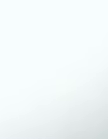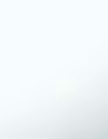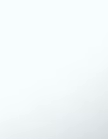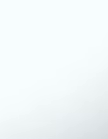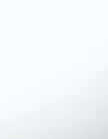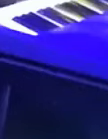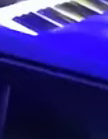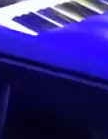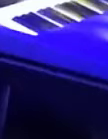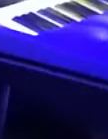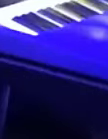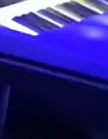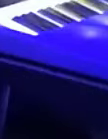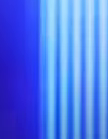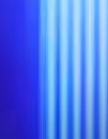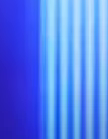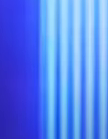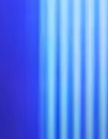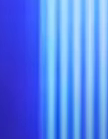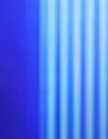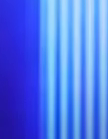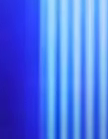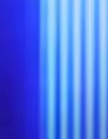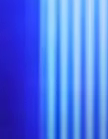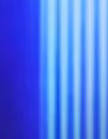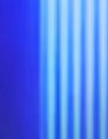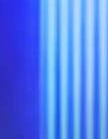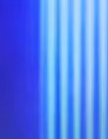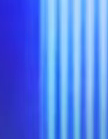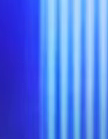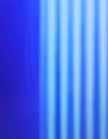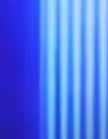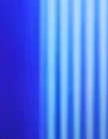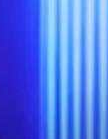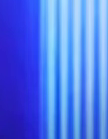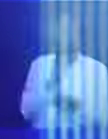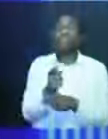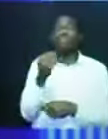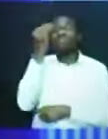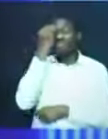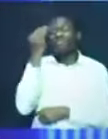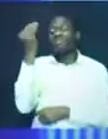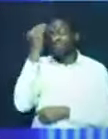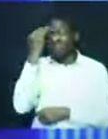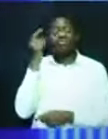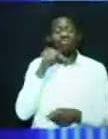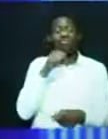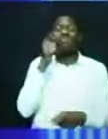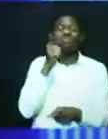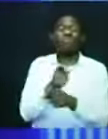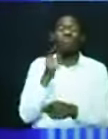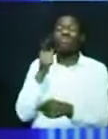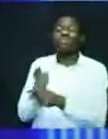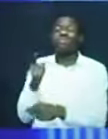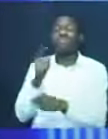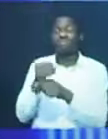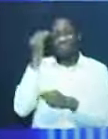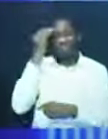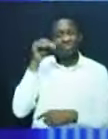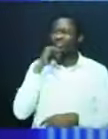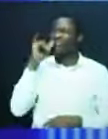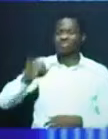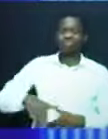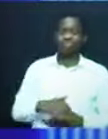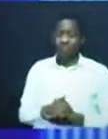grips the soul. It is not just the cognitive knowledge of the Word, but the understanding,